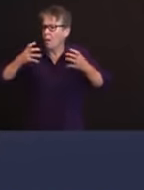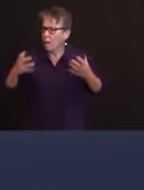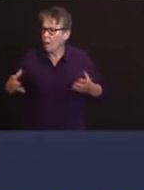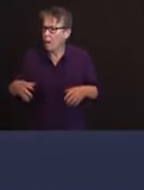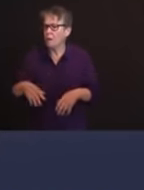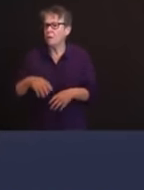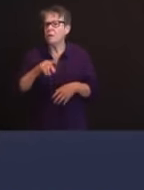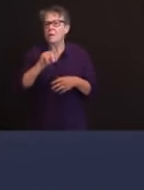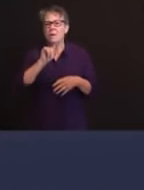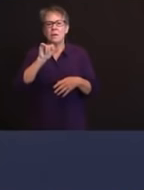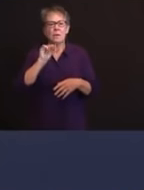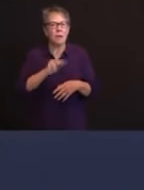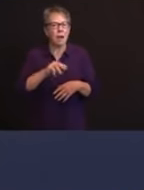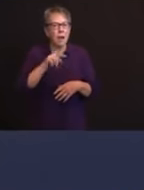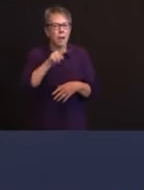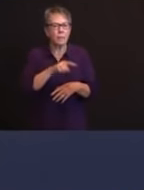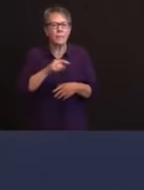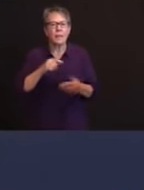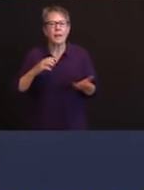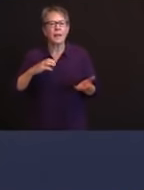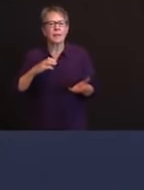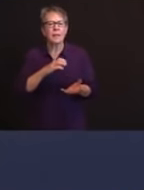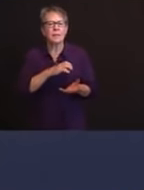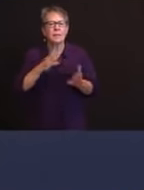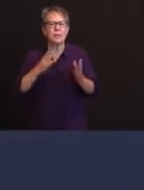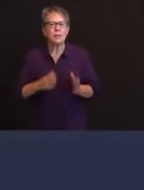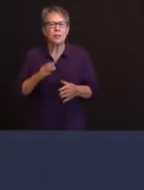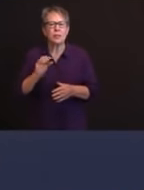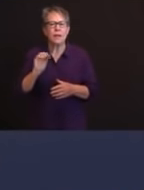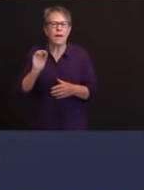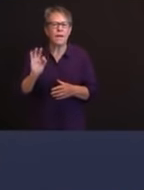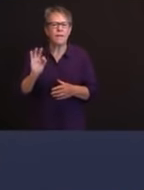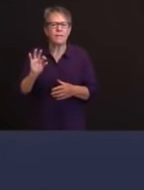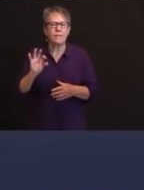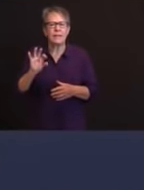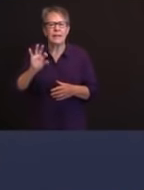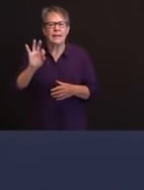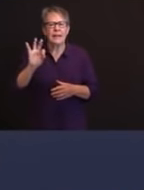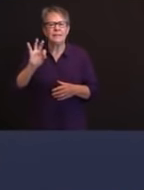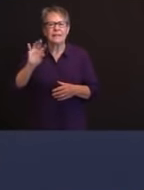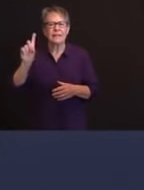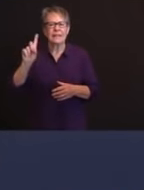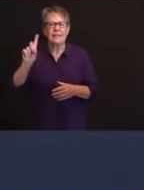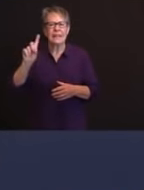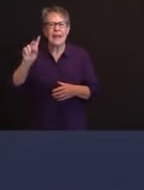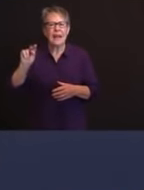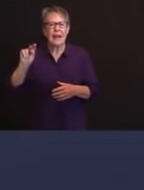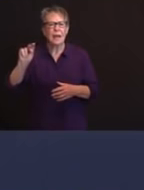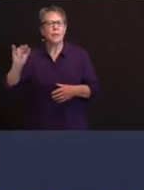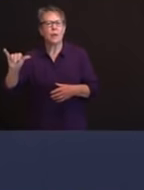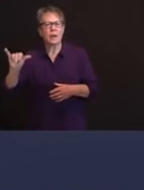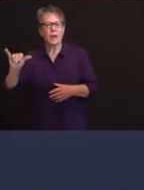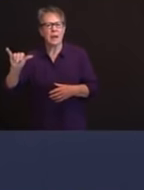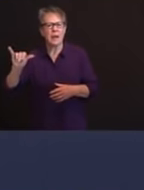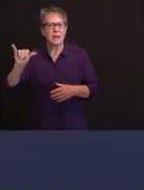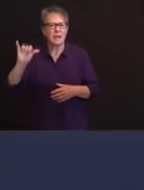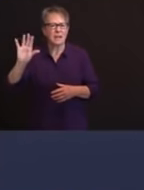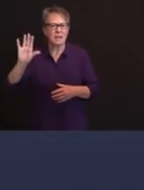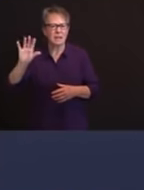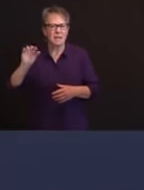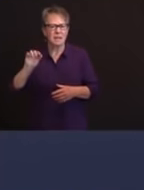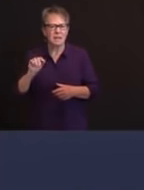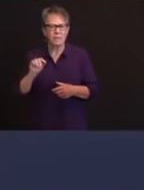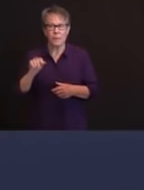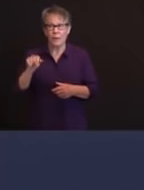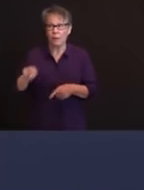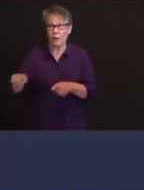of FDNY during the terrorist attacks of 9/11, and he lost 343 firefighters in